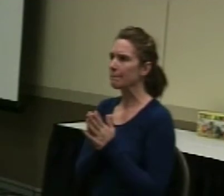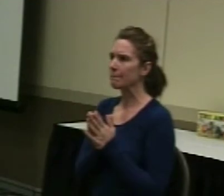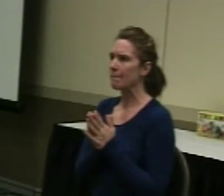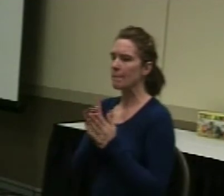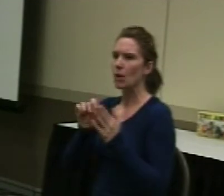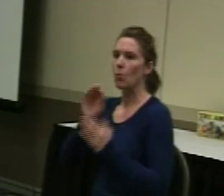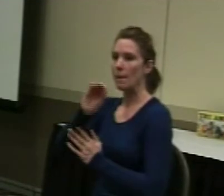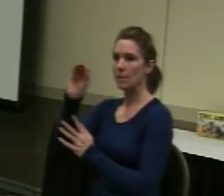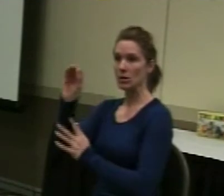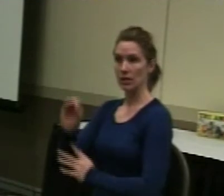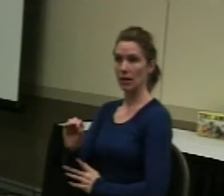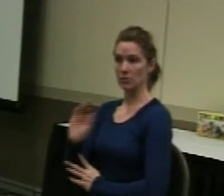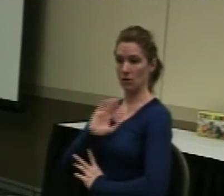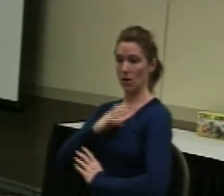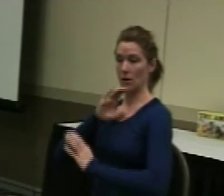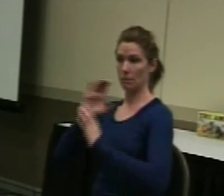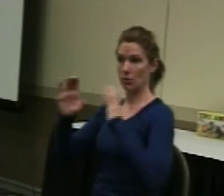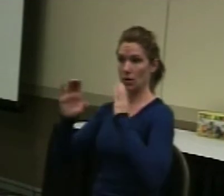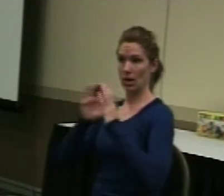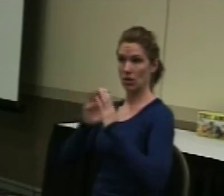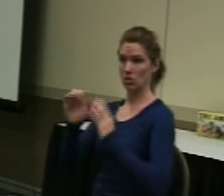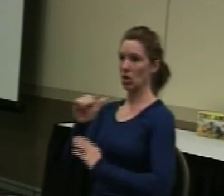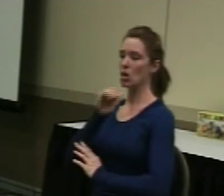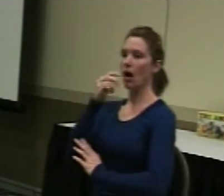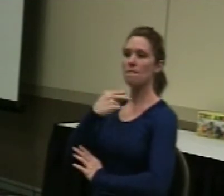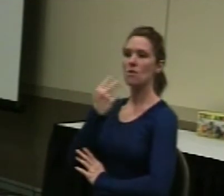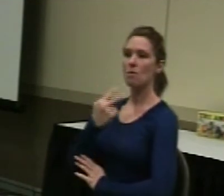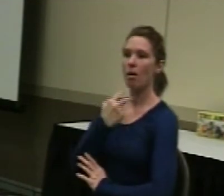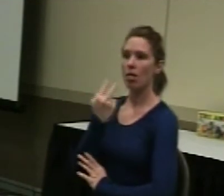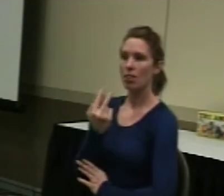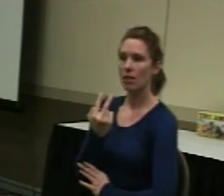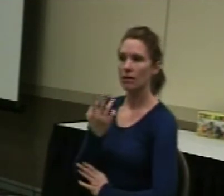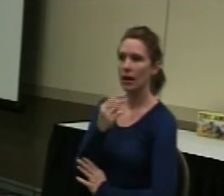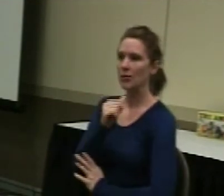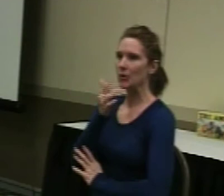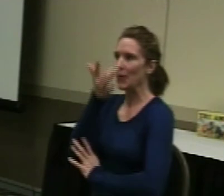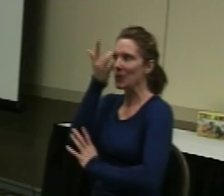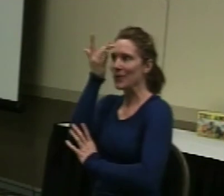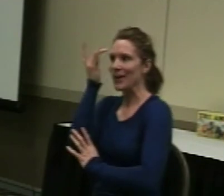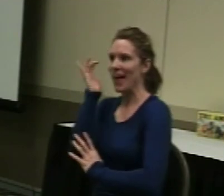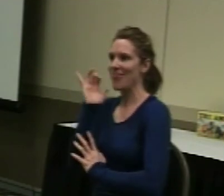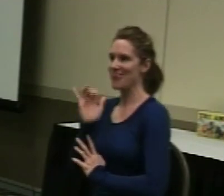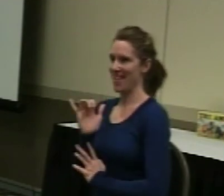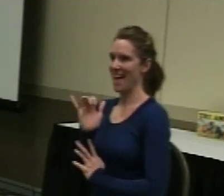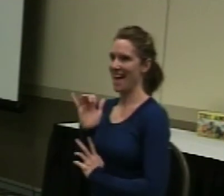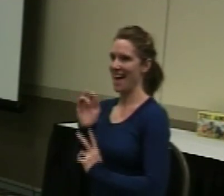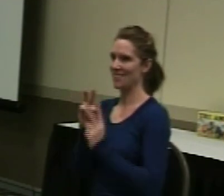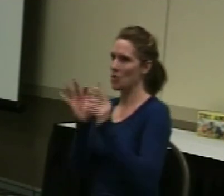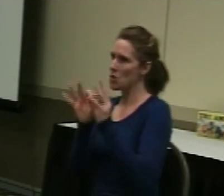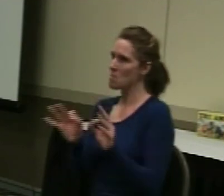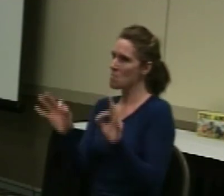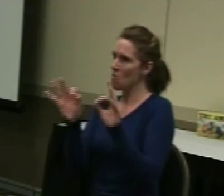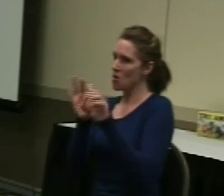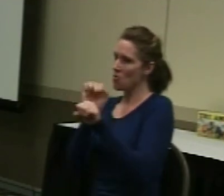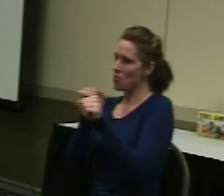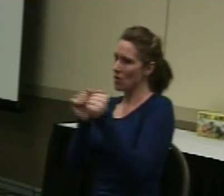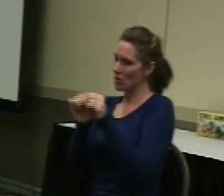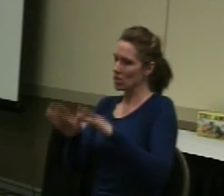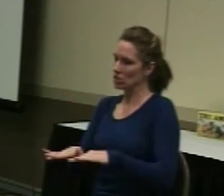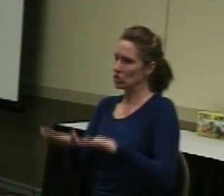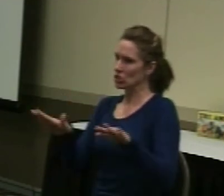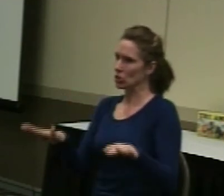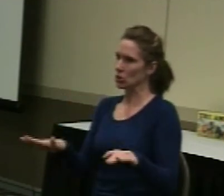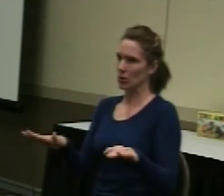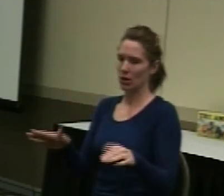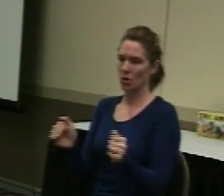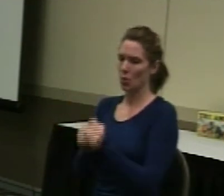what percentage of our communication is actually nonverbal? And don't forget that as you work with the children. There's a great deal